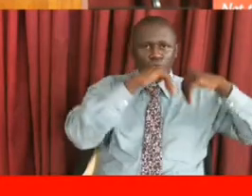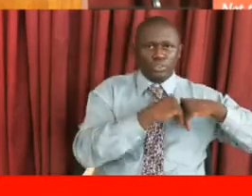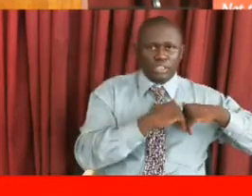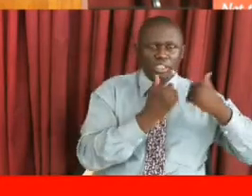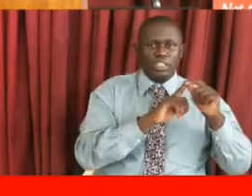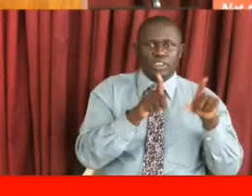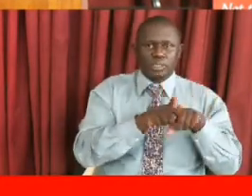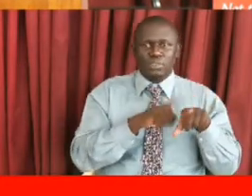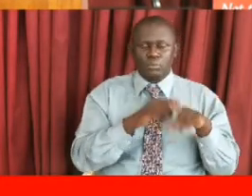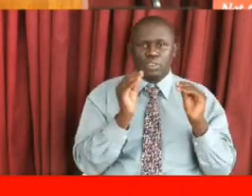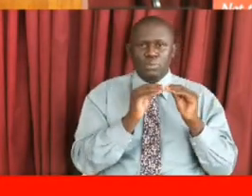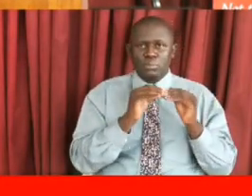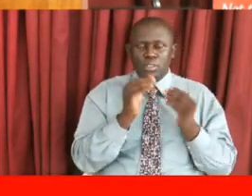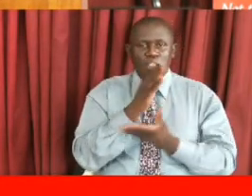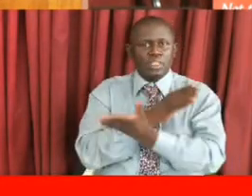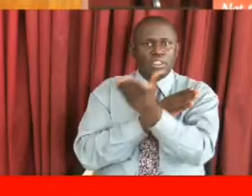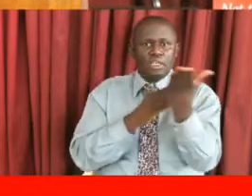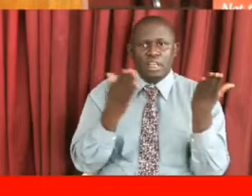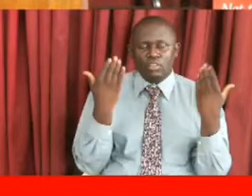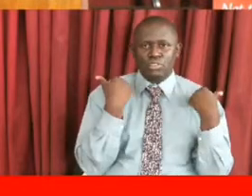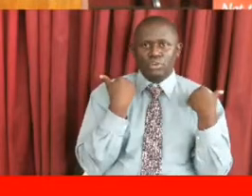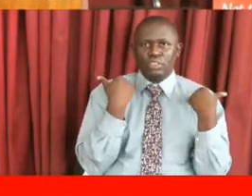to for